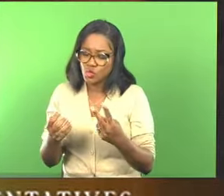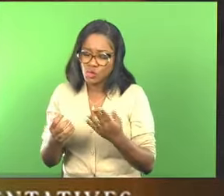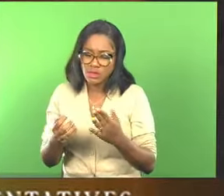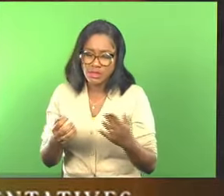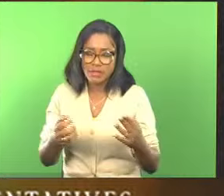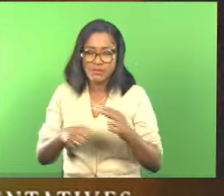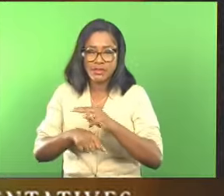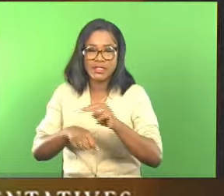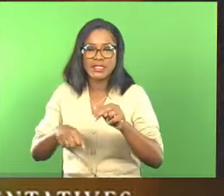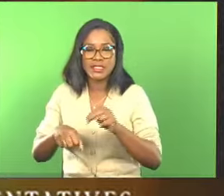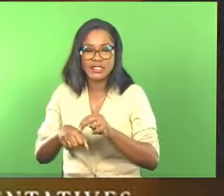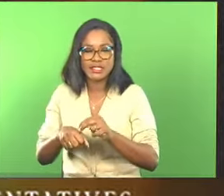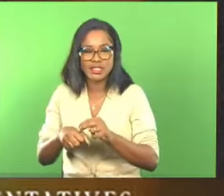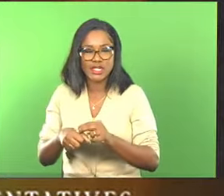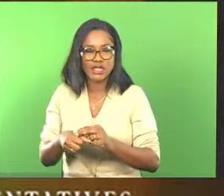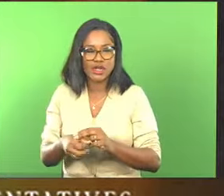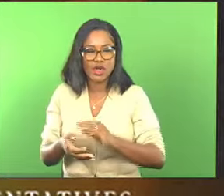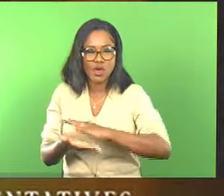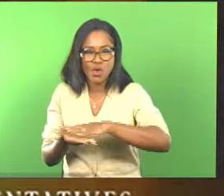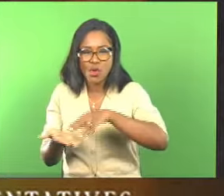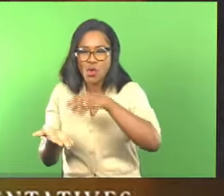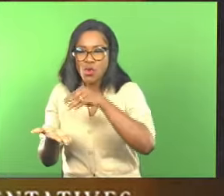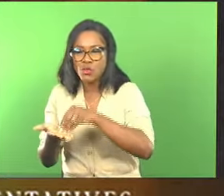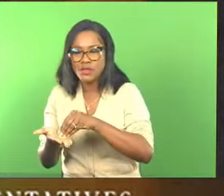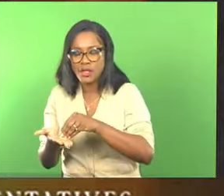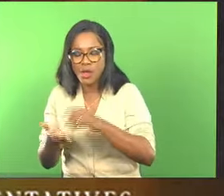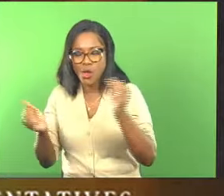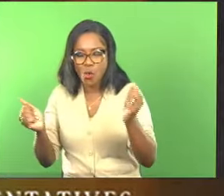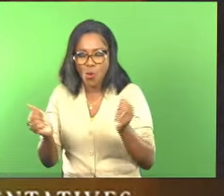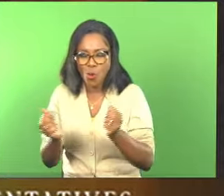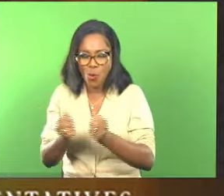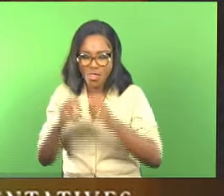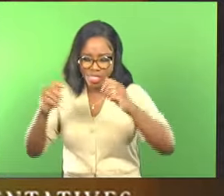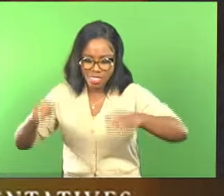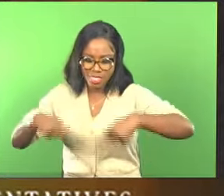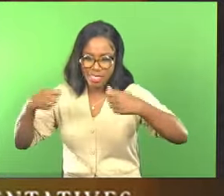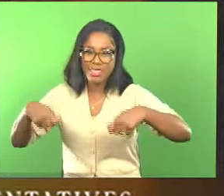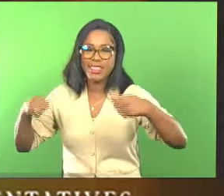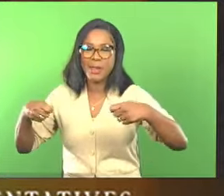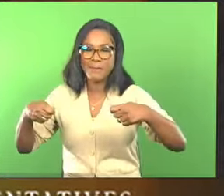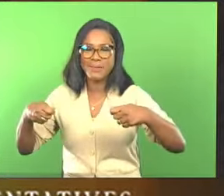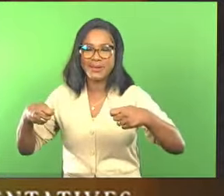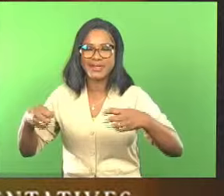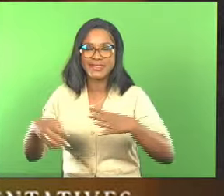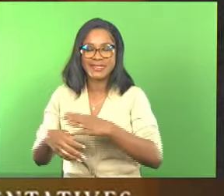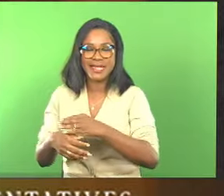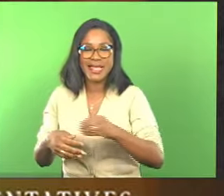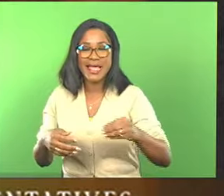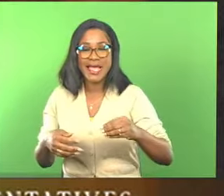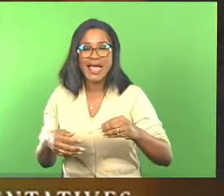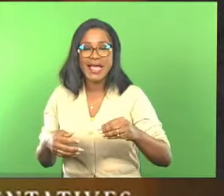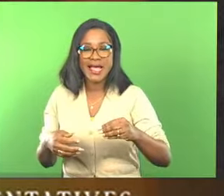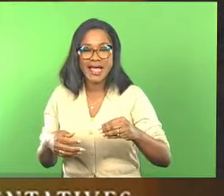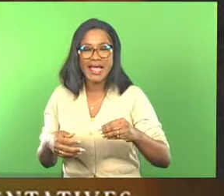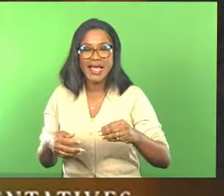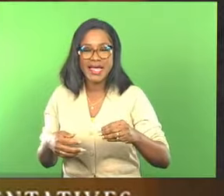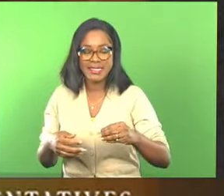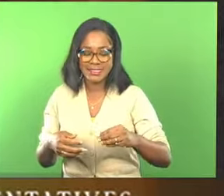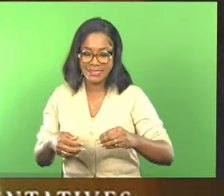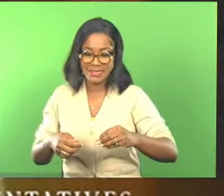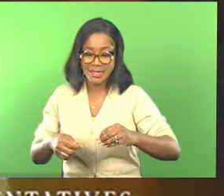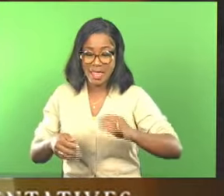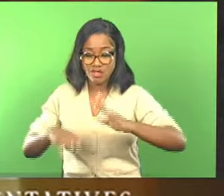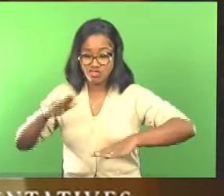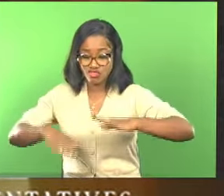Dal pudi met doubles, and tabla met the steel pan.